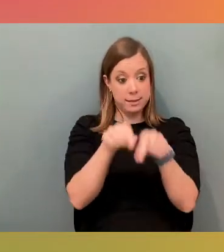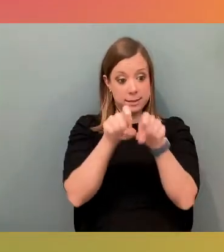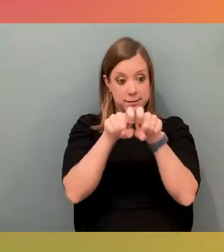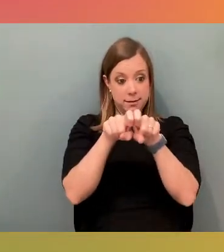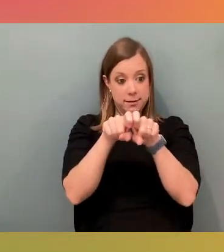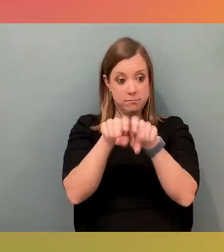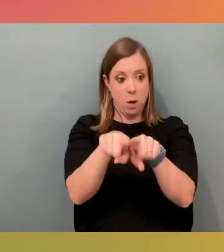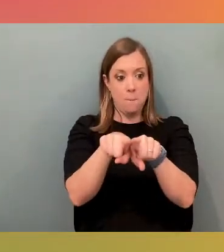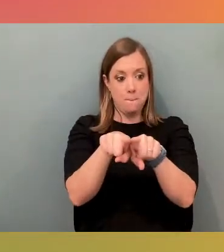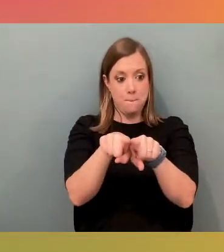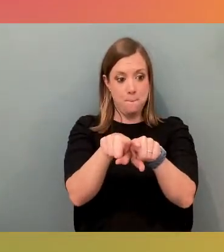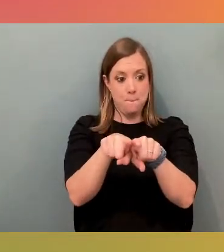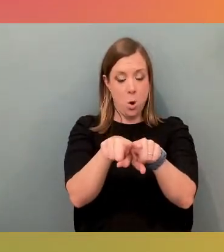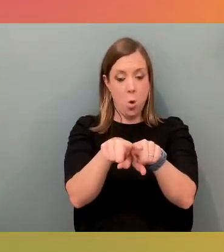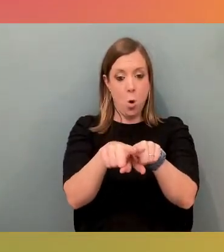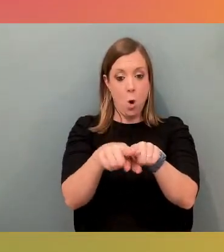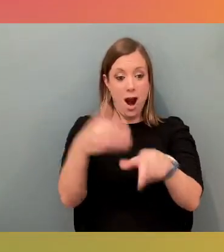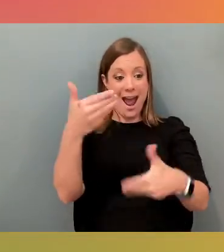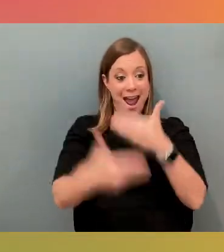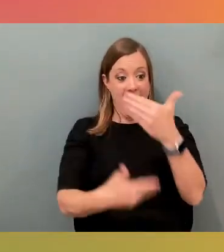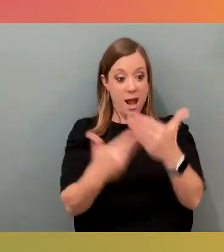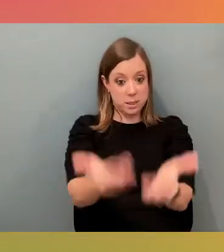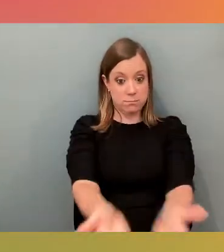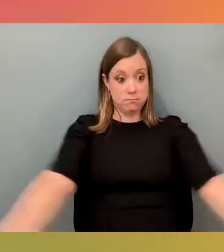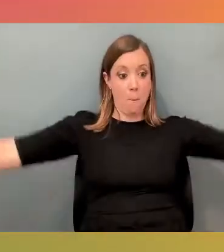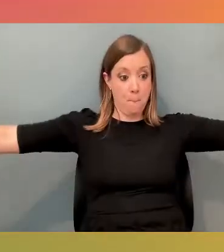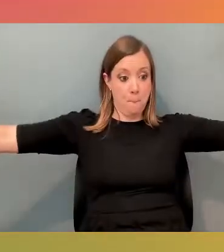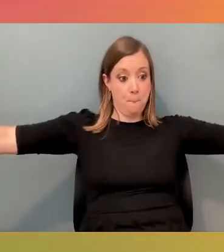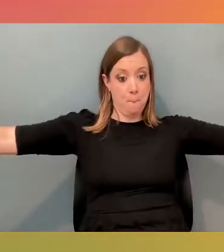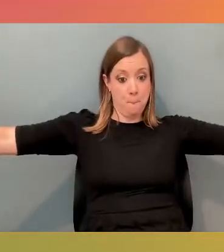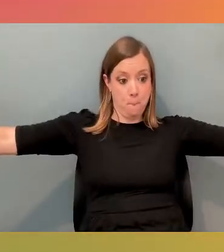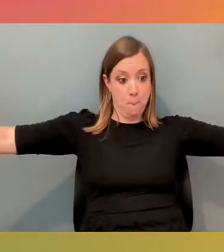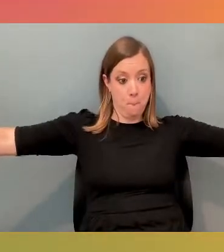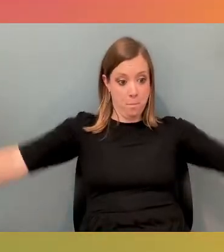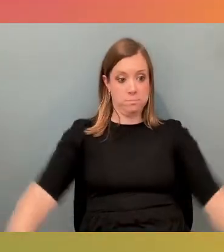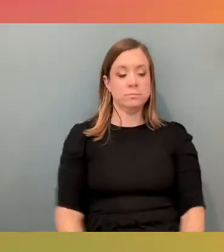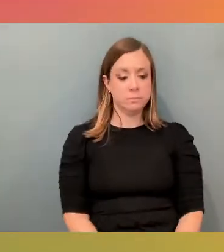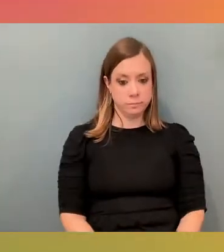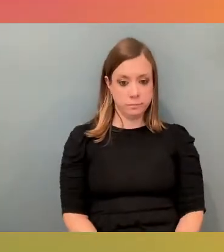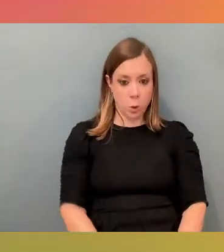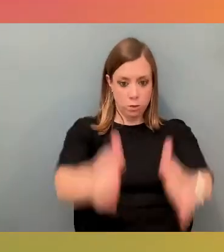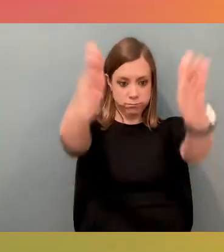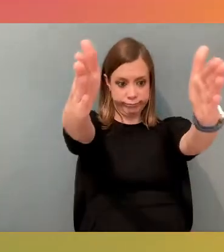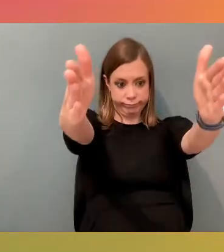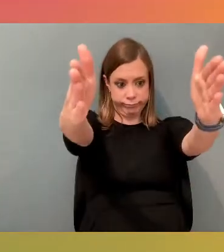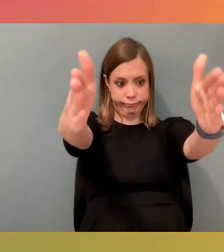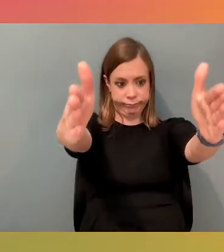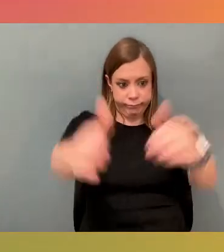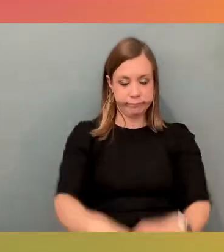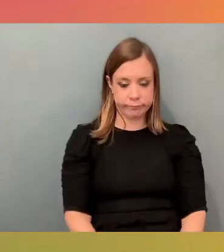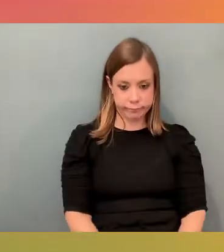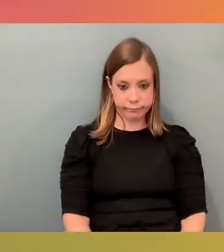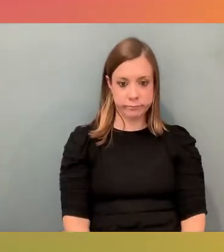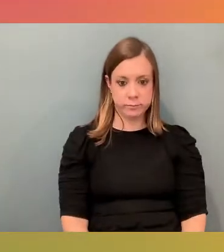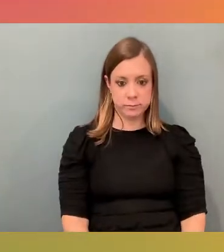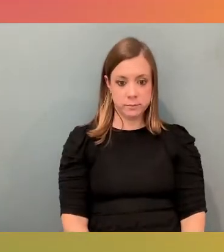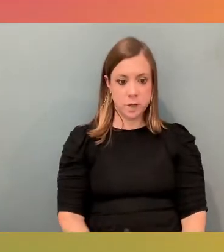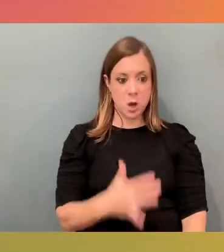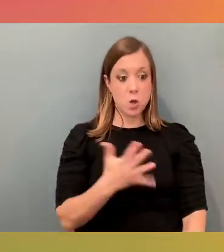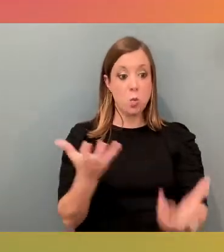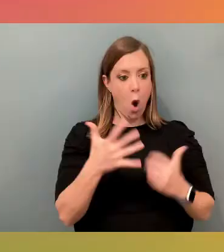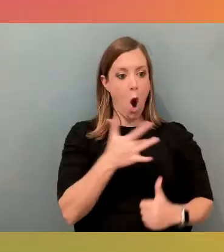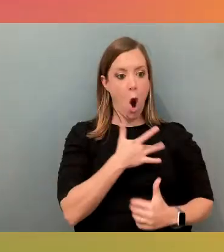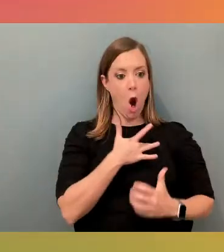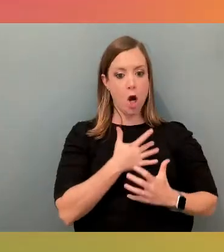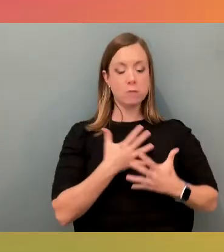up. The only thing that's important is trying not to round the back. So lift the heart.